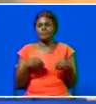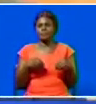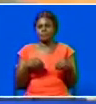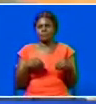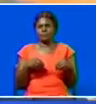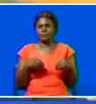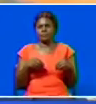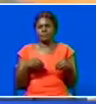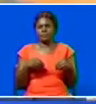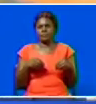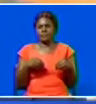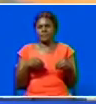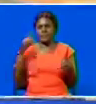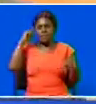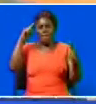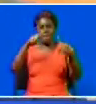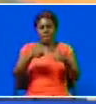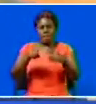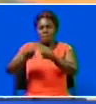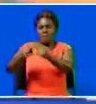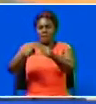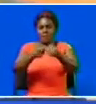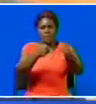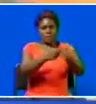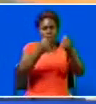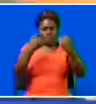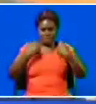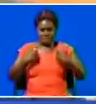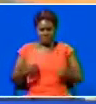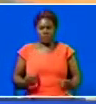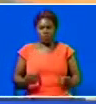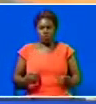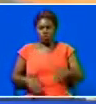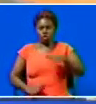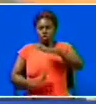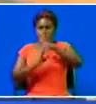It is just intended to injure the personality of high